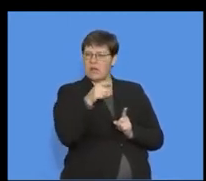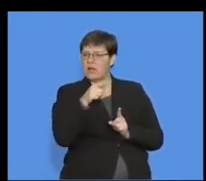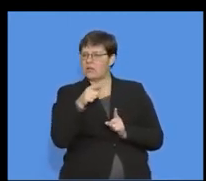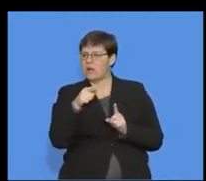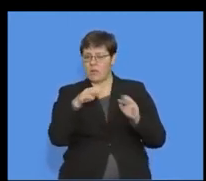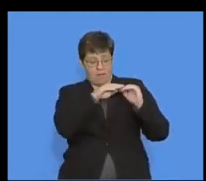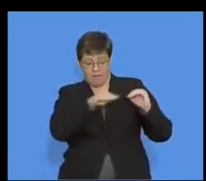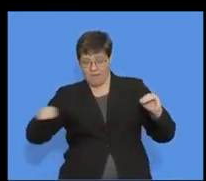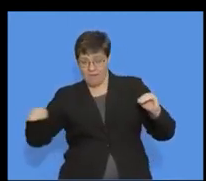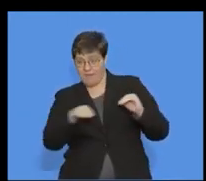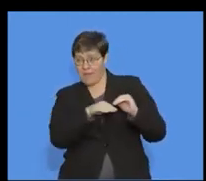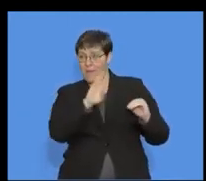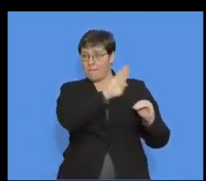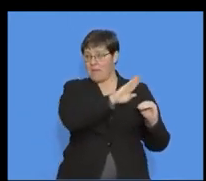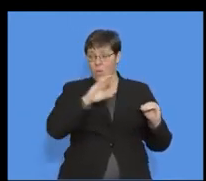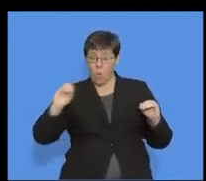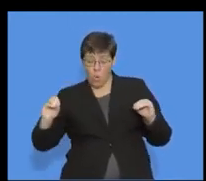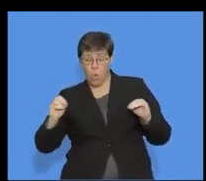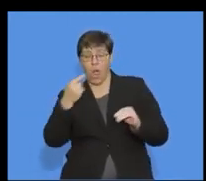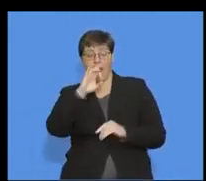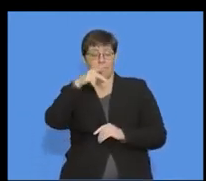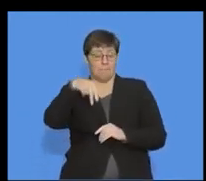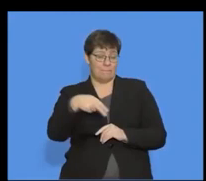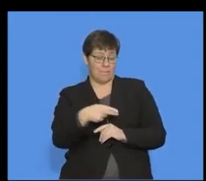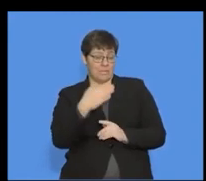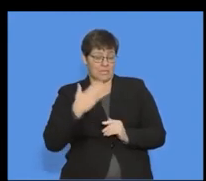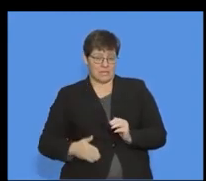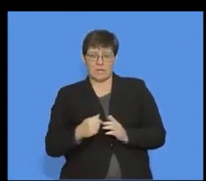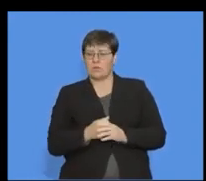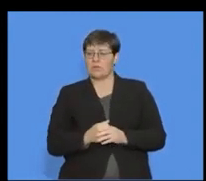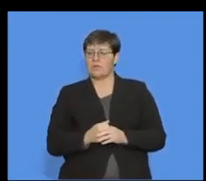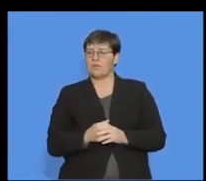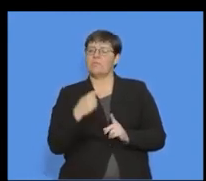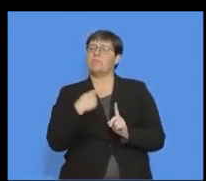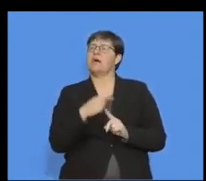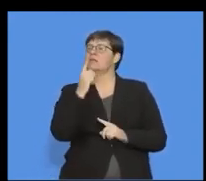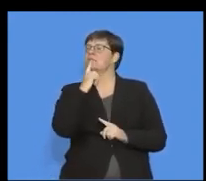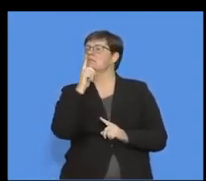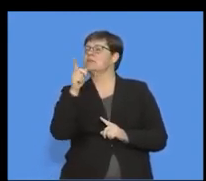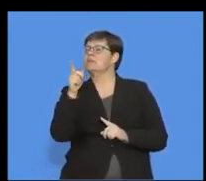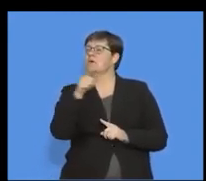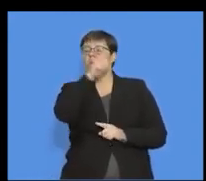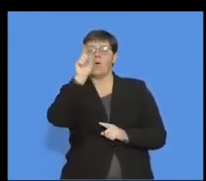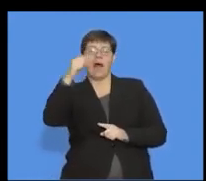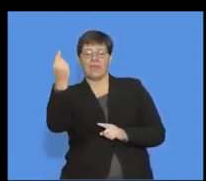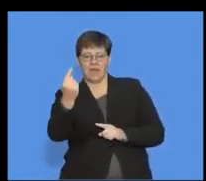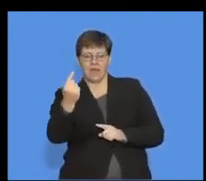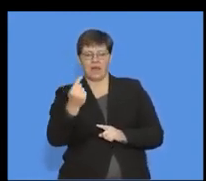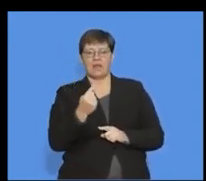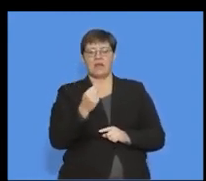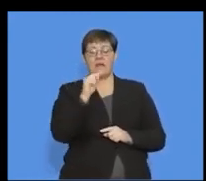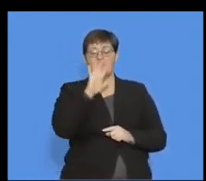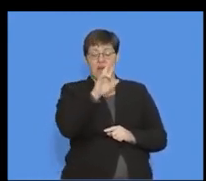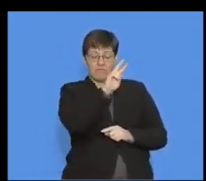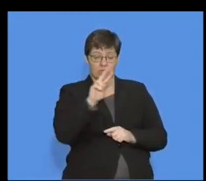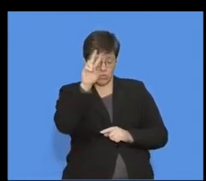side. The hypotenuse will actually be BO, right? So this will be plus the other length, which